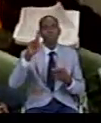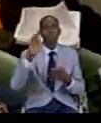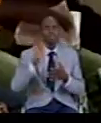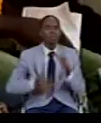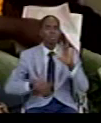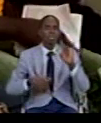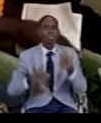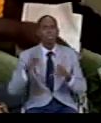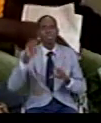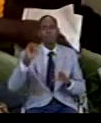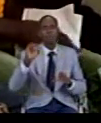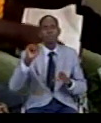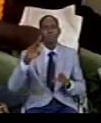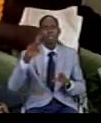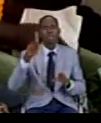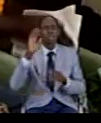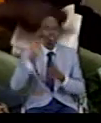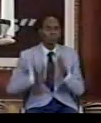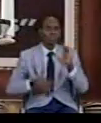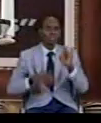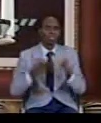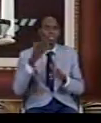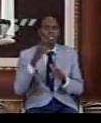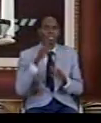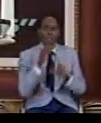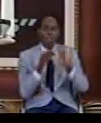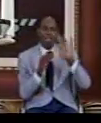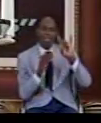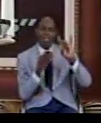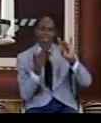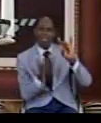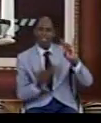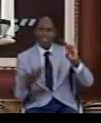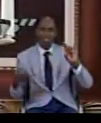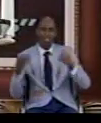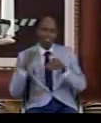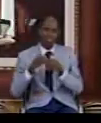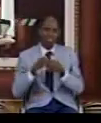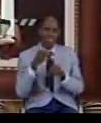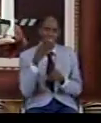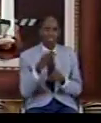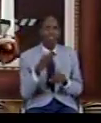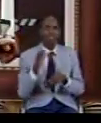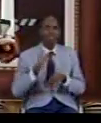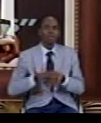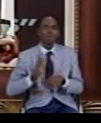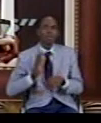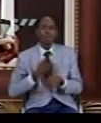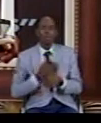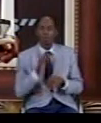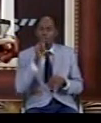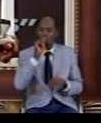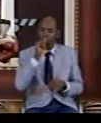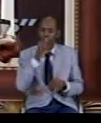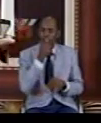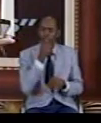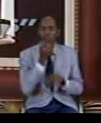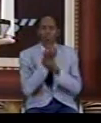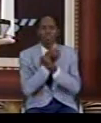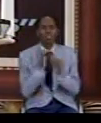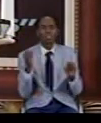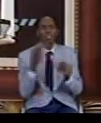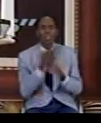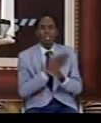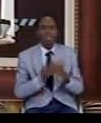Mark chapter 8, there are three items there, three elements there on our enduring salvation, as the salvation